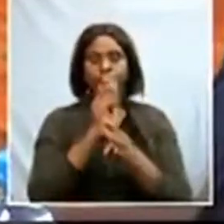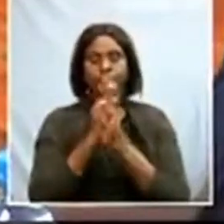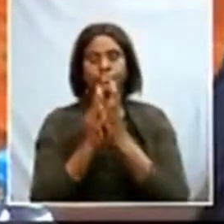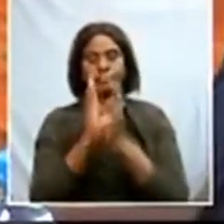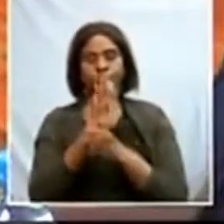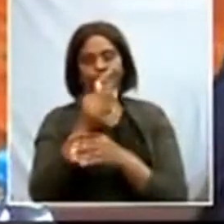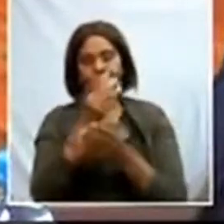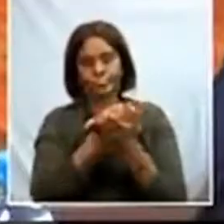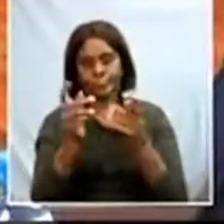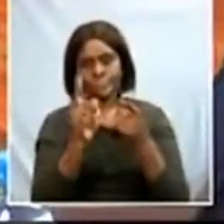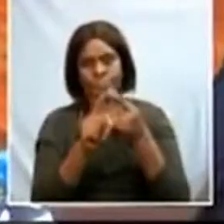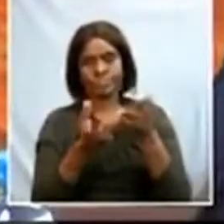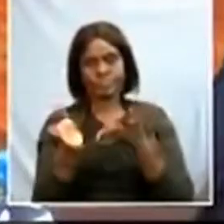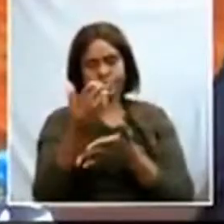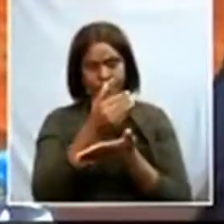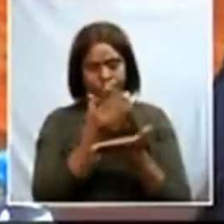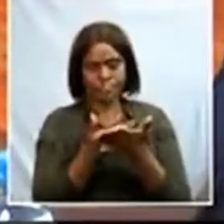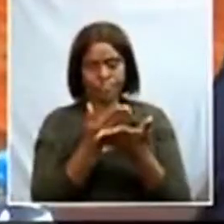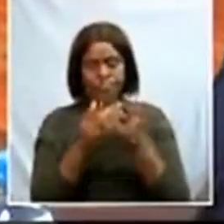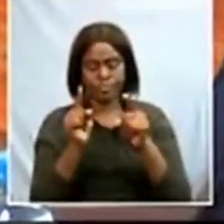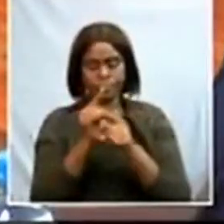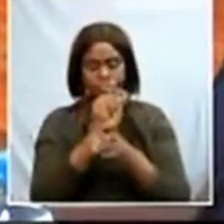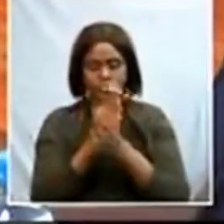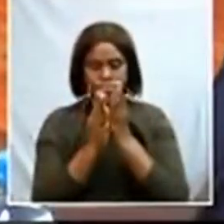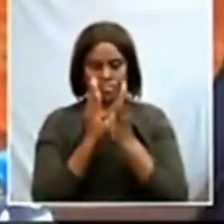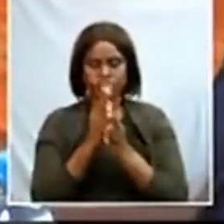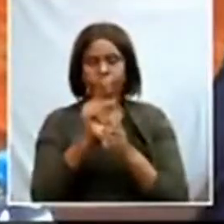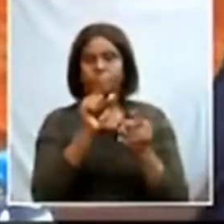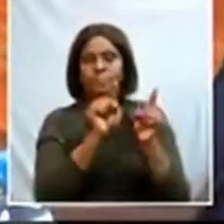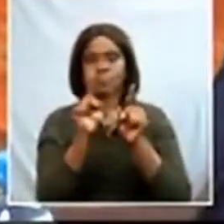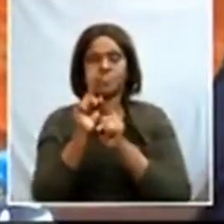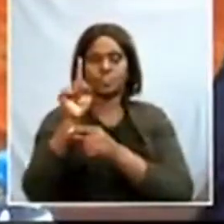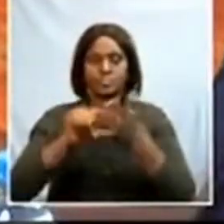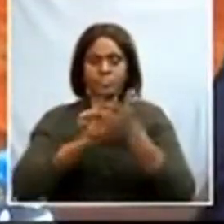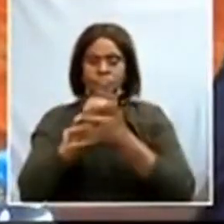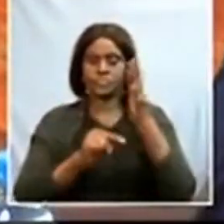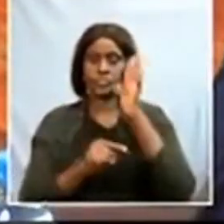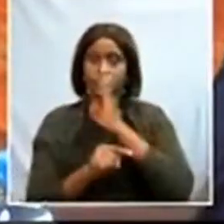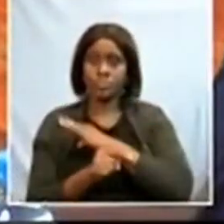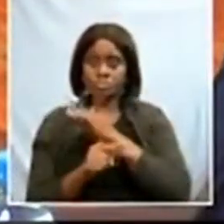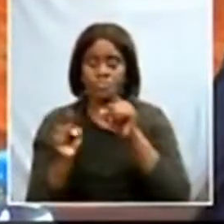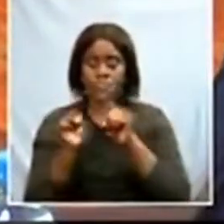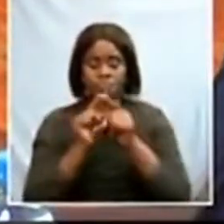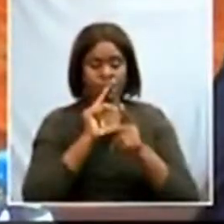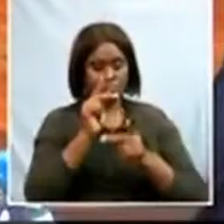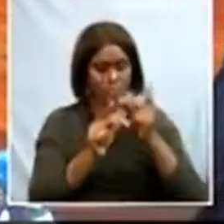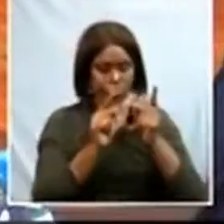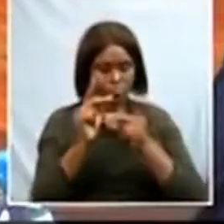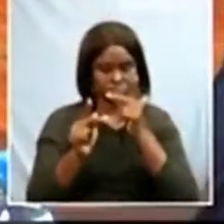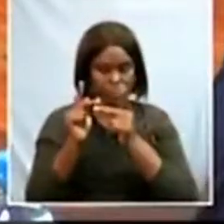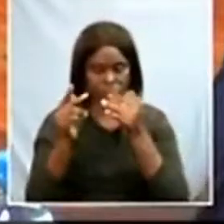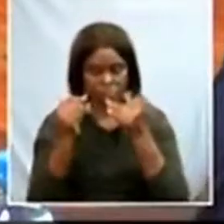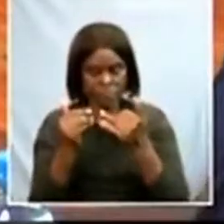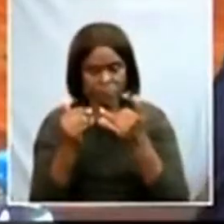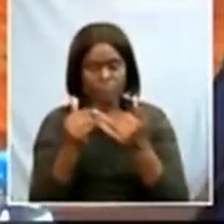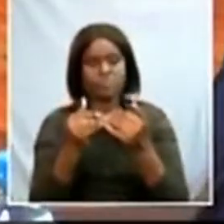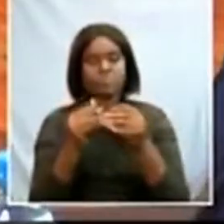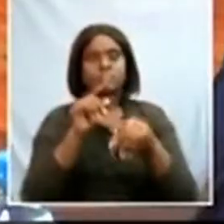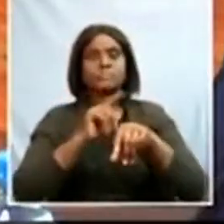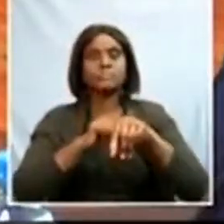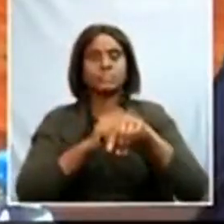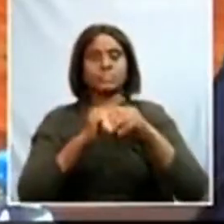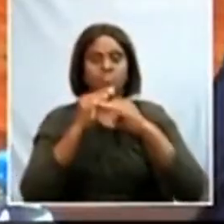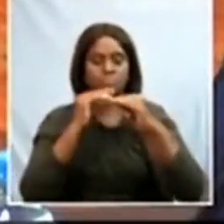contractor failed to mobilize and the contract has also been terminated. The process is now at procurement